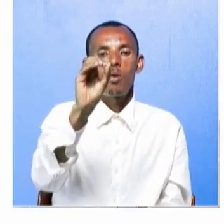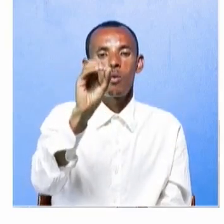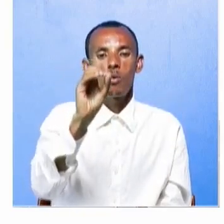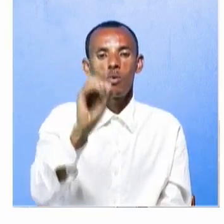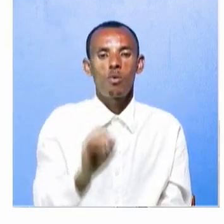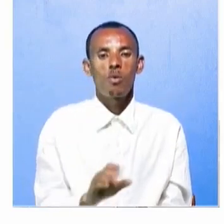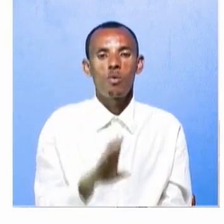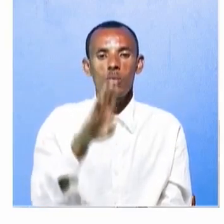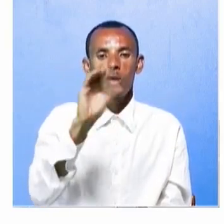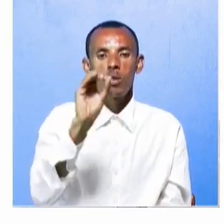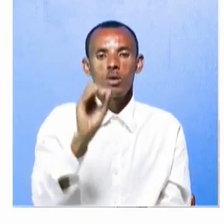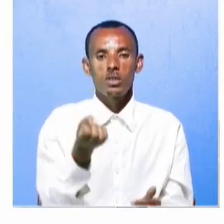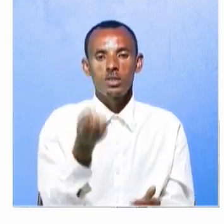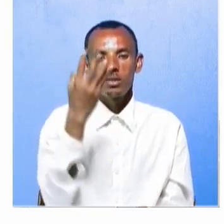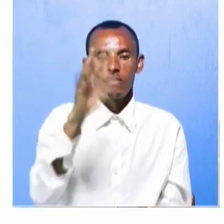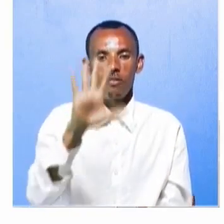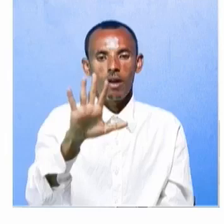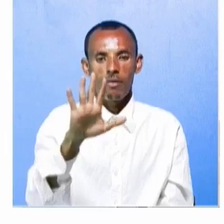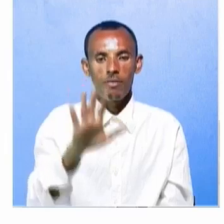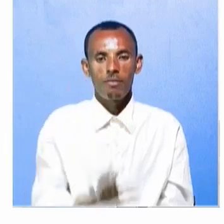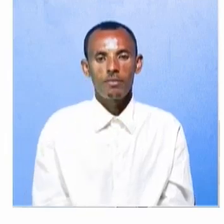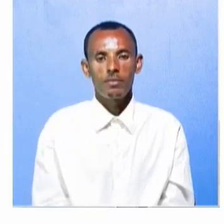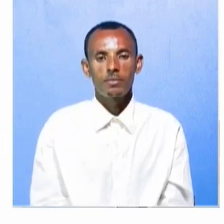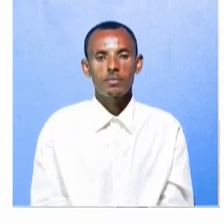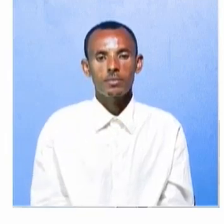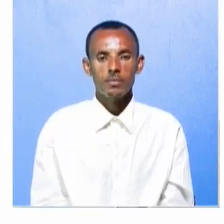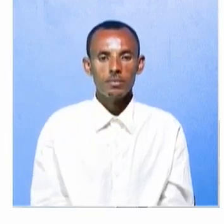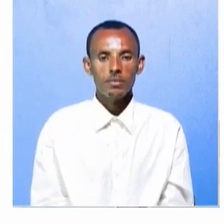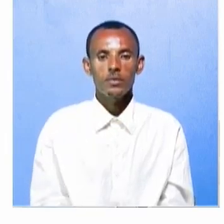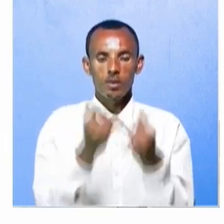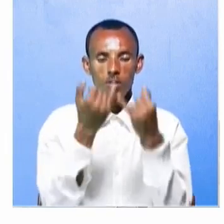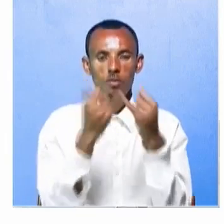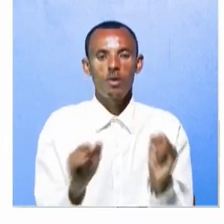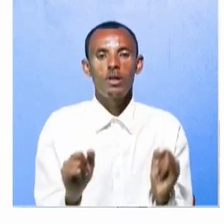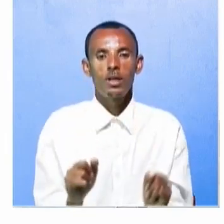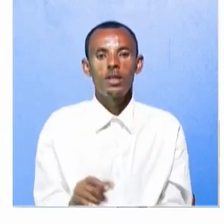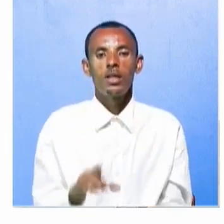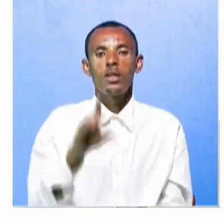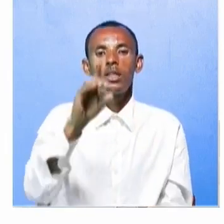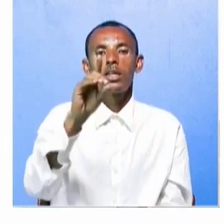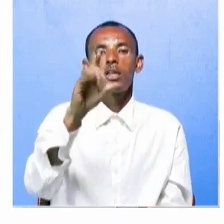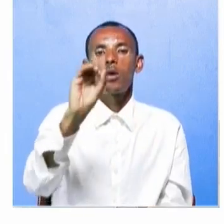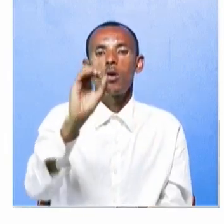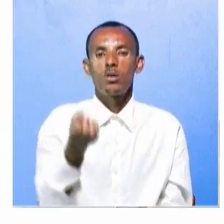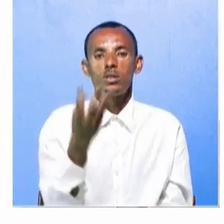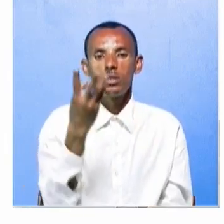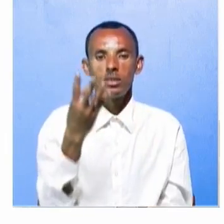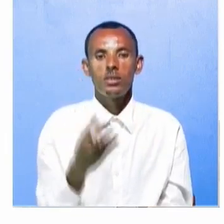Okay, BO is 5 over DO